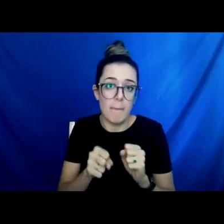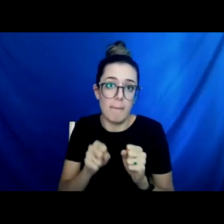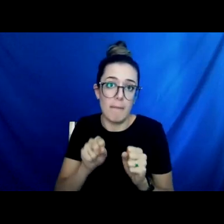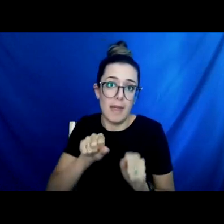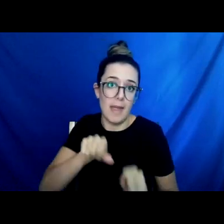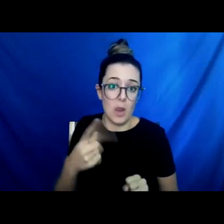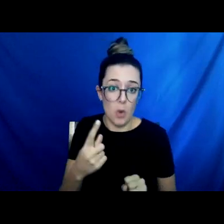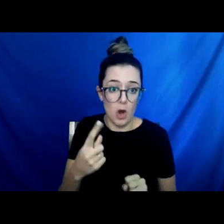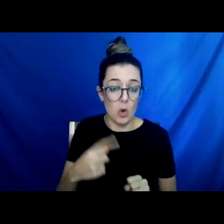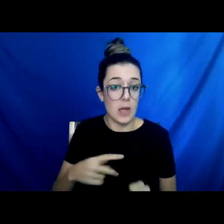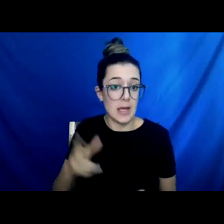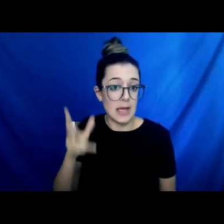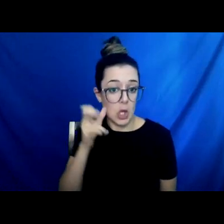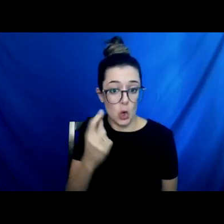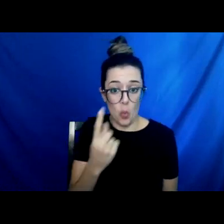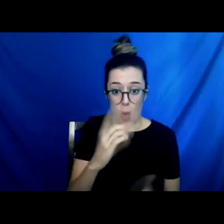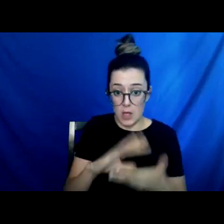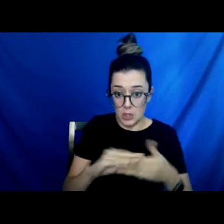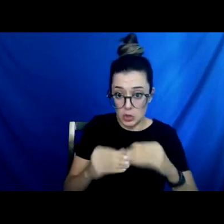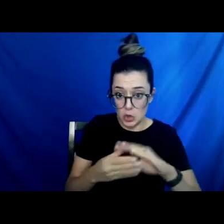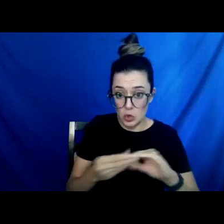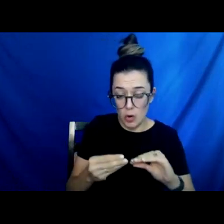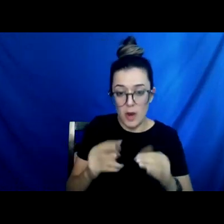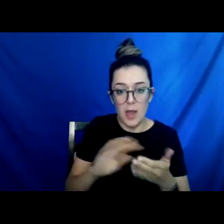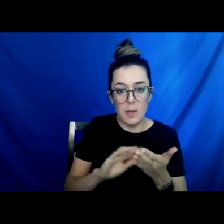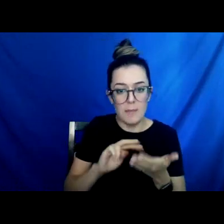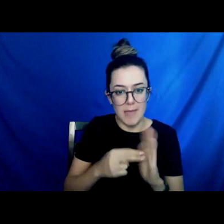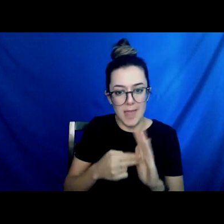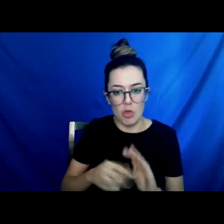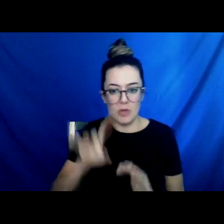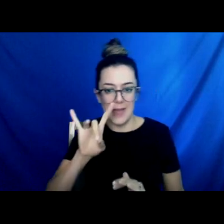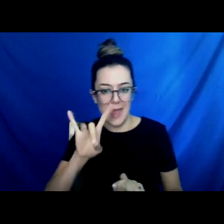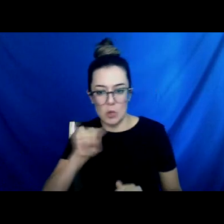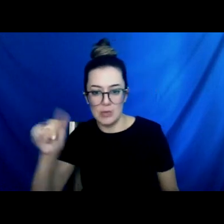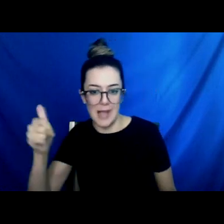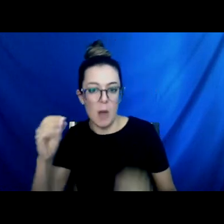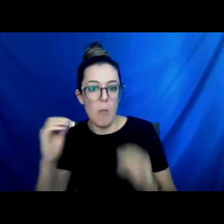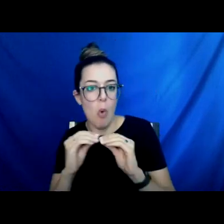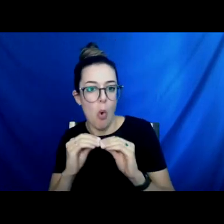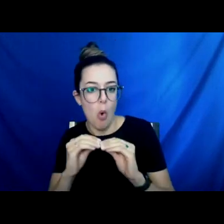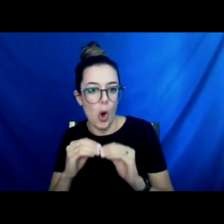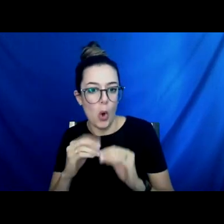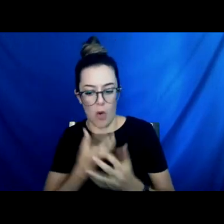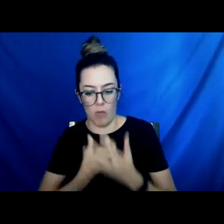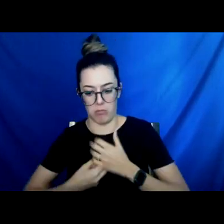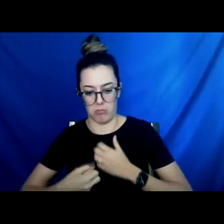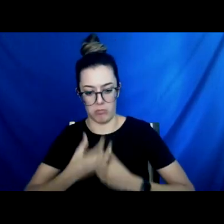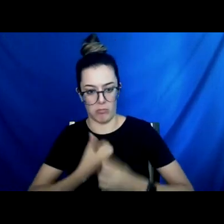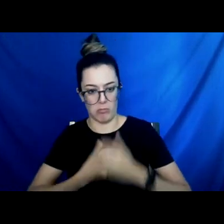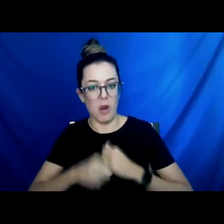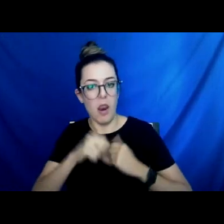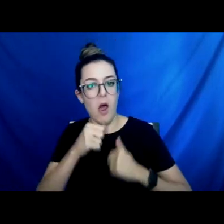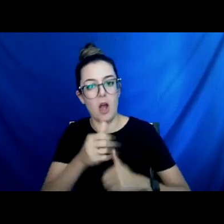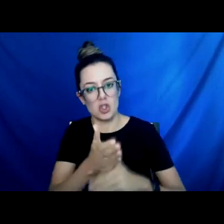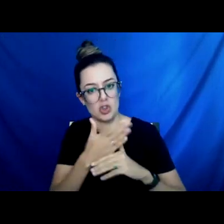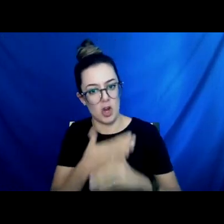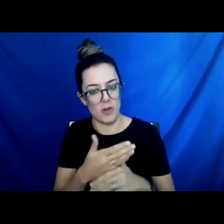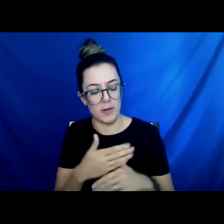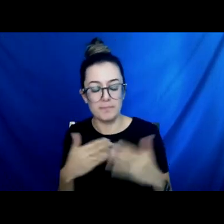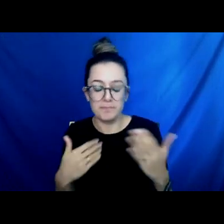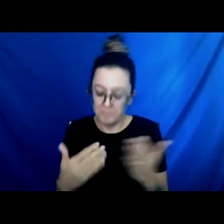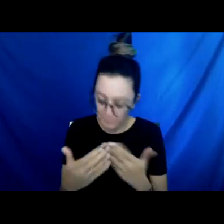hear, you're not hearing 8 to 10 more. So in any case, I was very excited about the